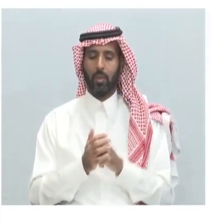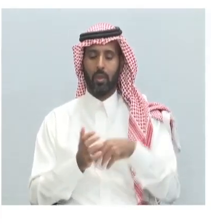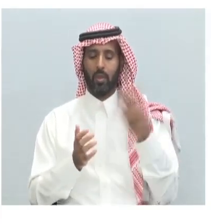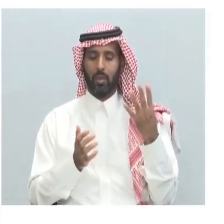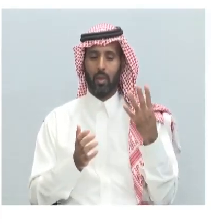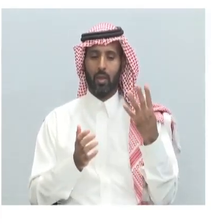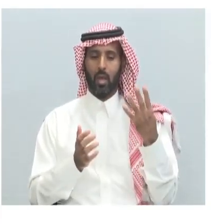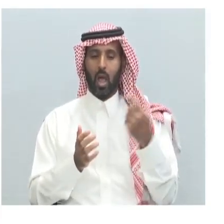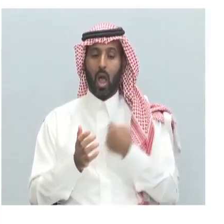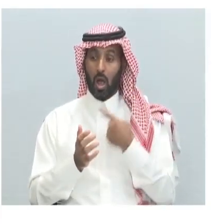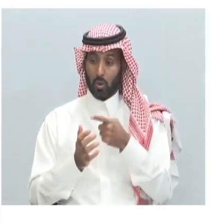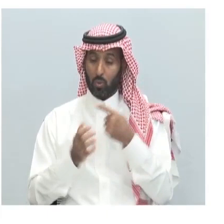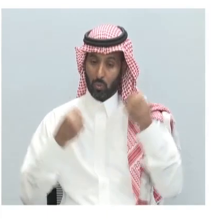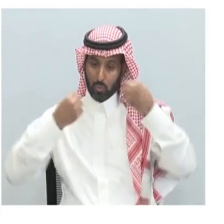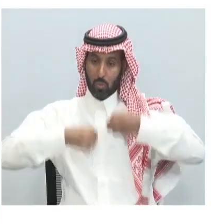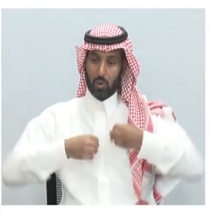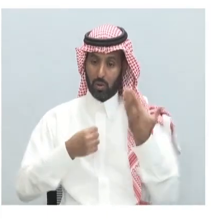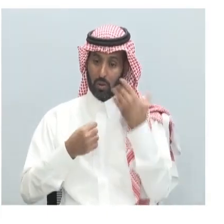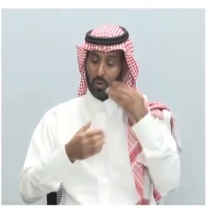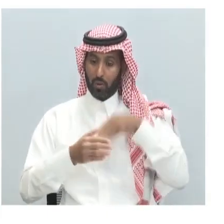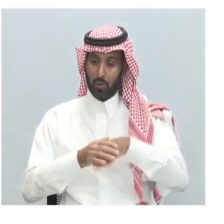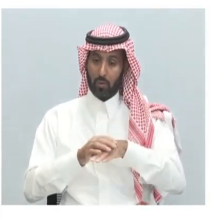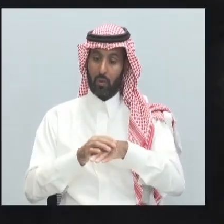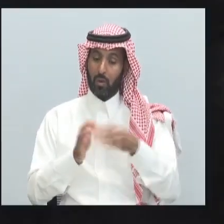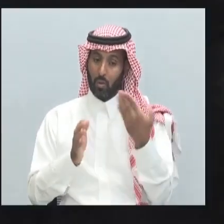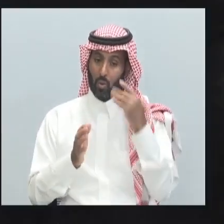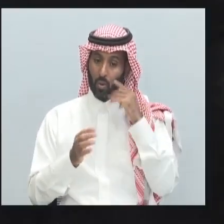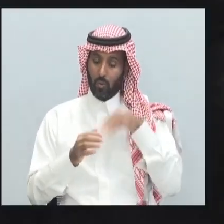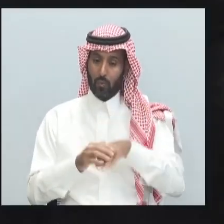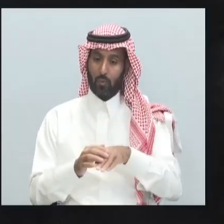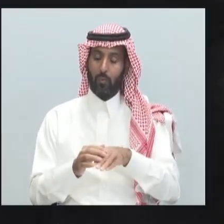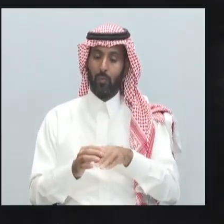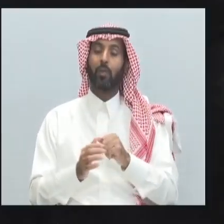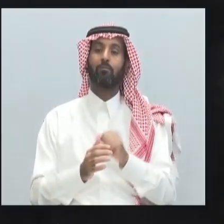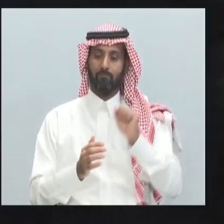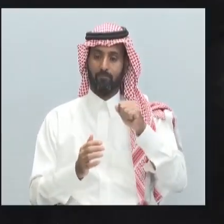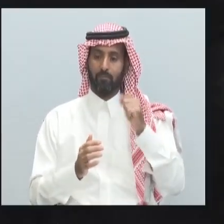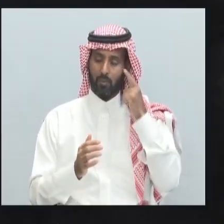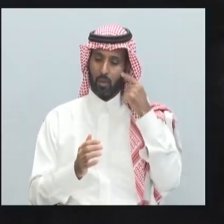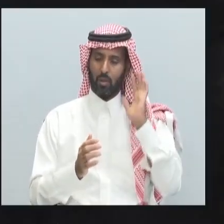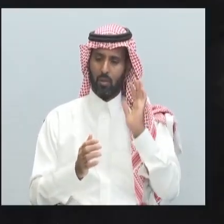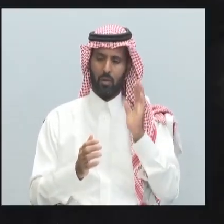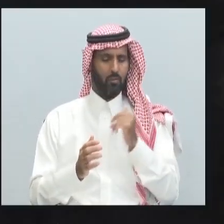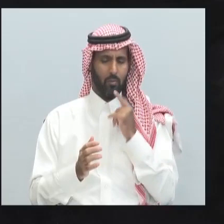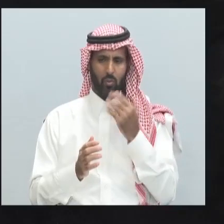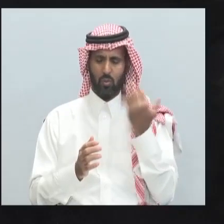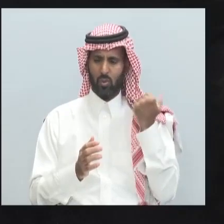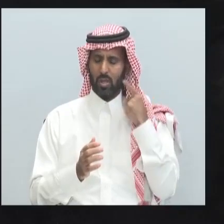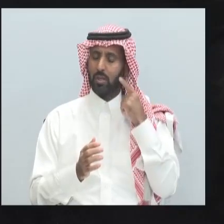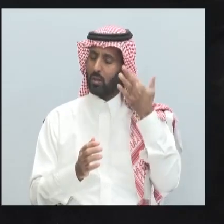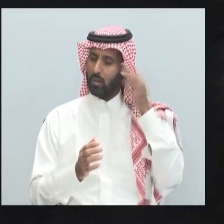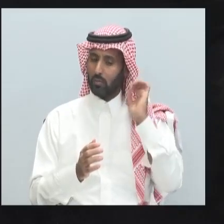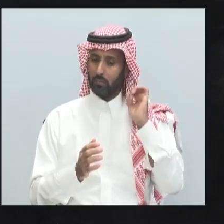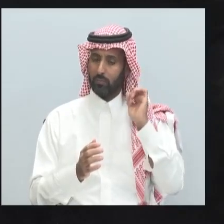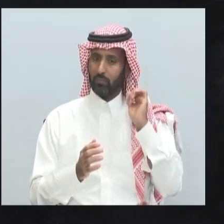four. Are you wearing a new pair of shoes? If you're wearing a new shoes, you can say yes. If you don't wearing a new shoes,